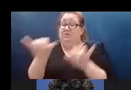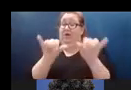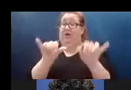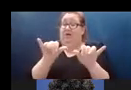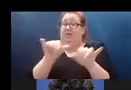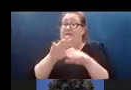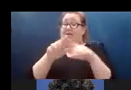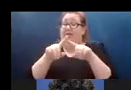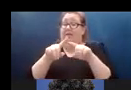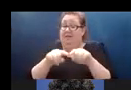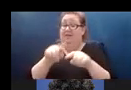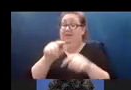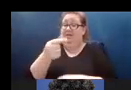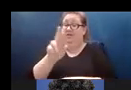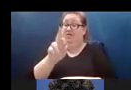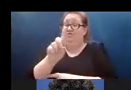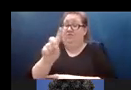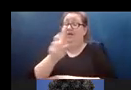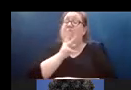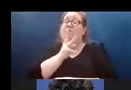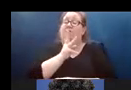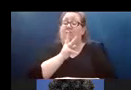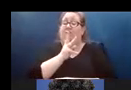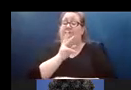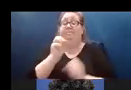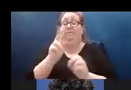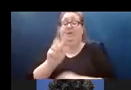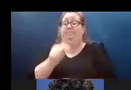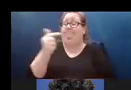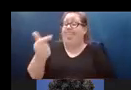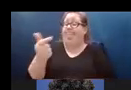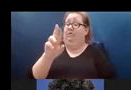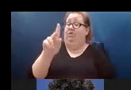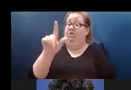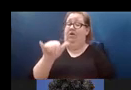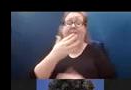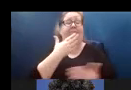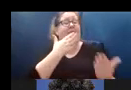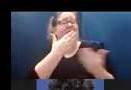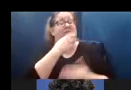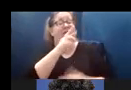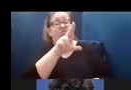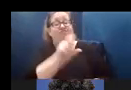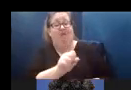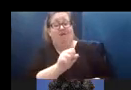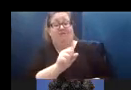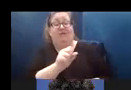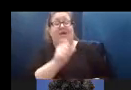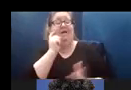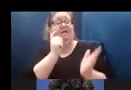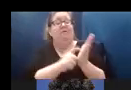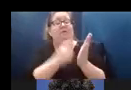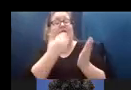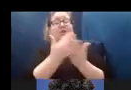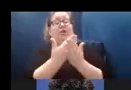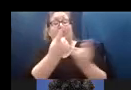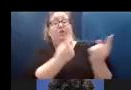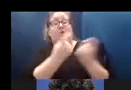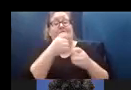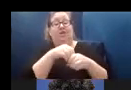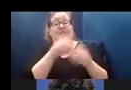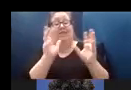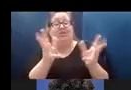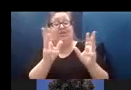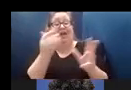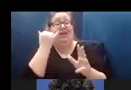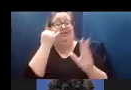groundwater. And I'll turn it back over to Carly. Thanks, Russ. And there's a good question in the chat that if you have a chance, you